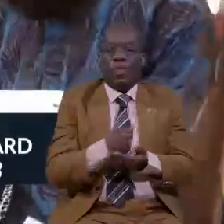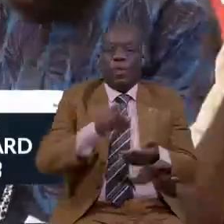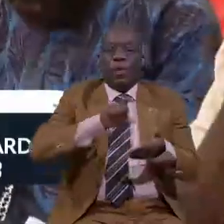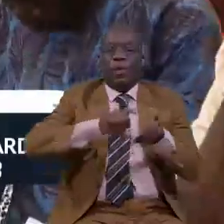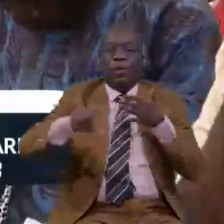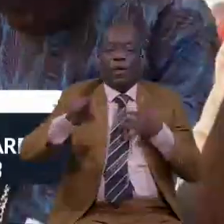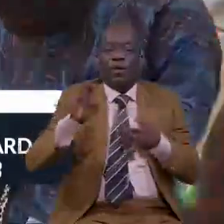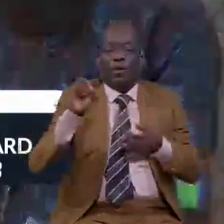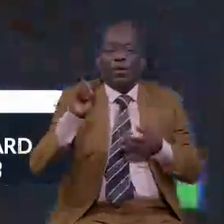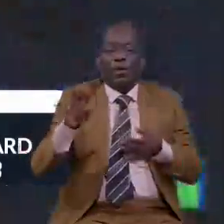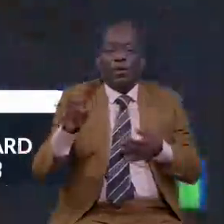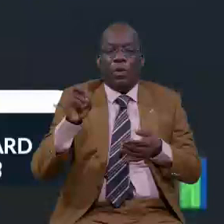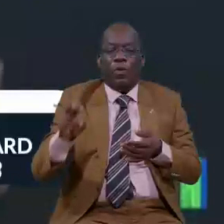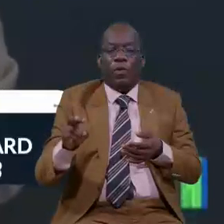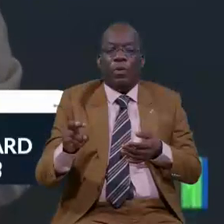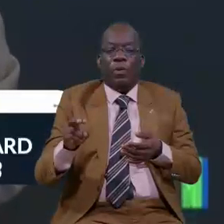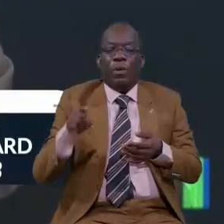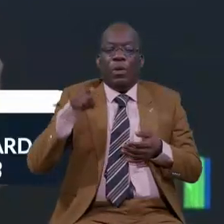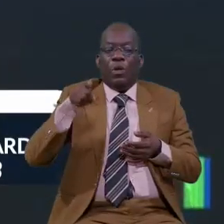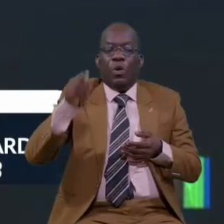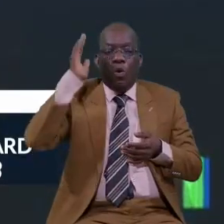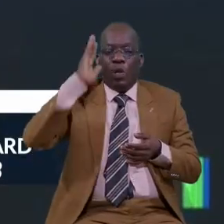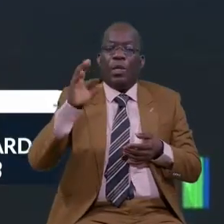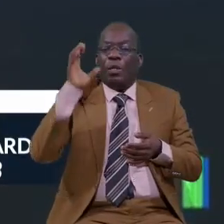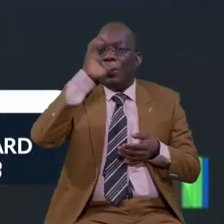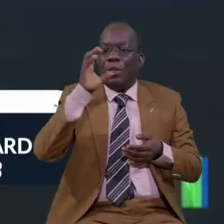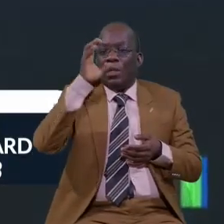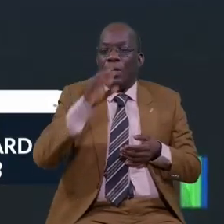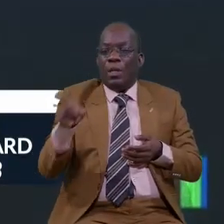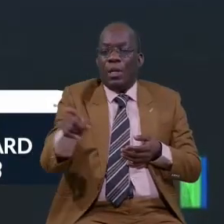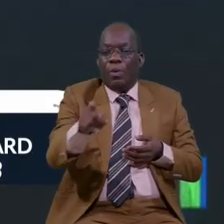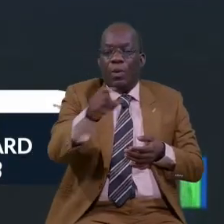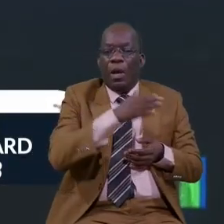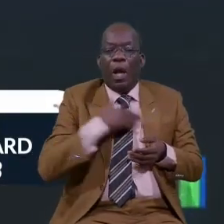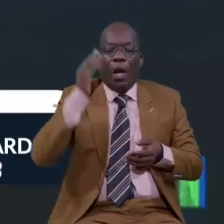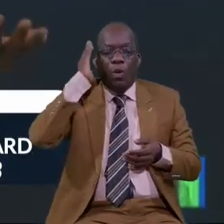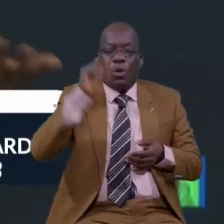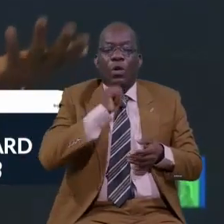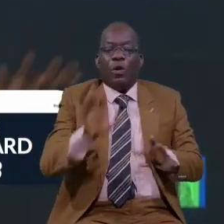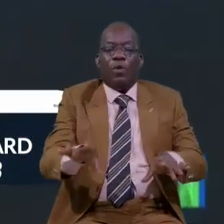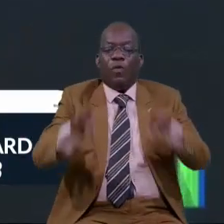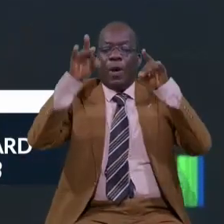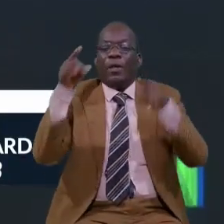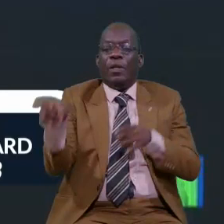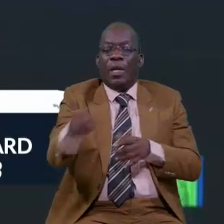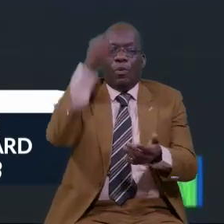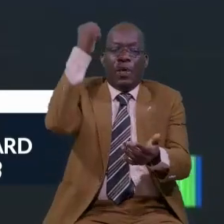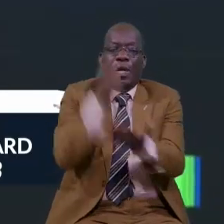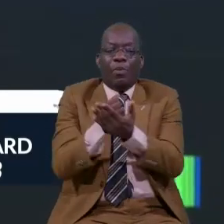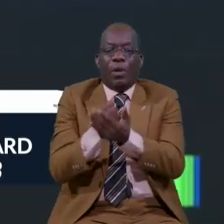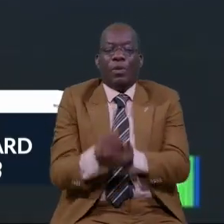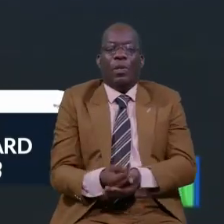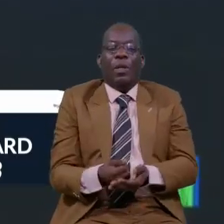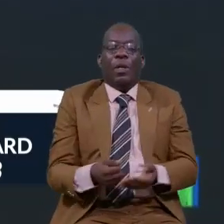in verse 12, it tells us, thou shalt seek them and shall not find them. Even them